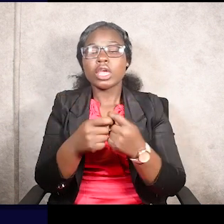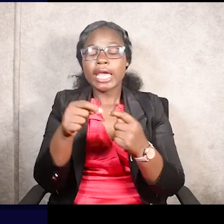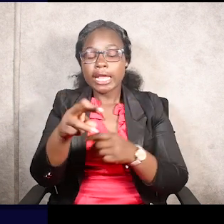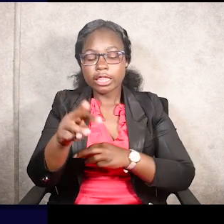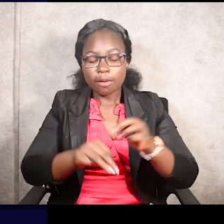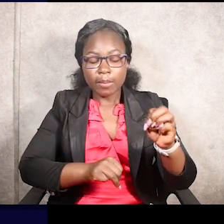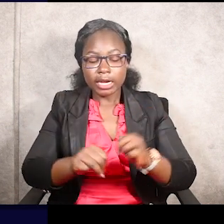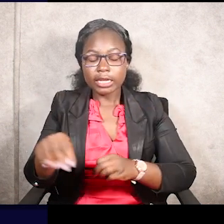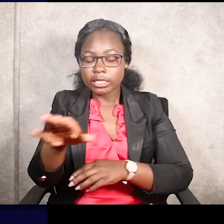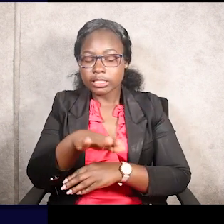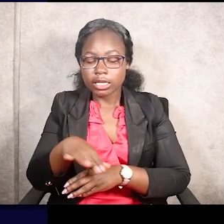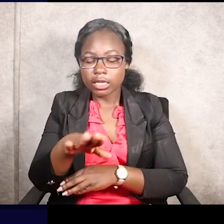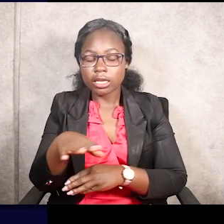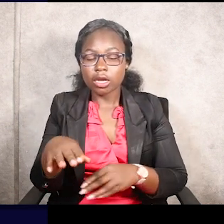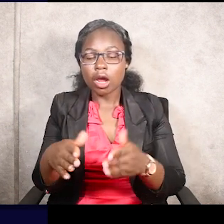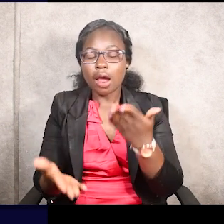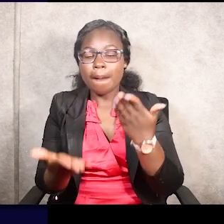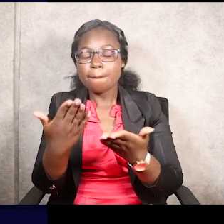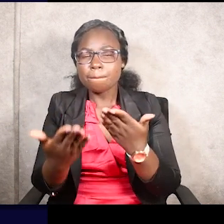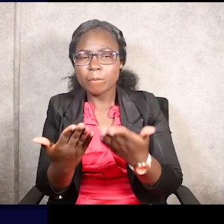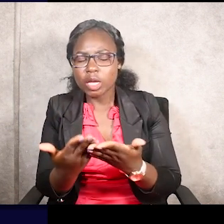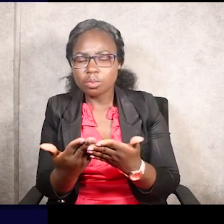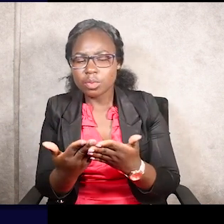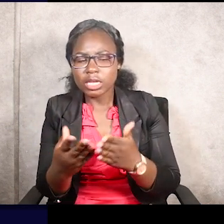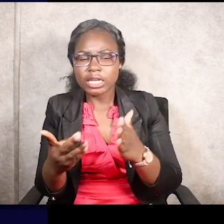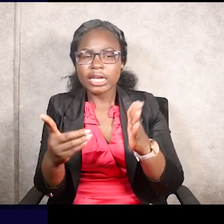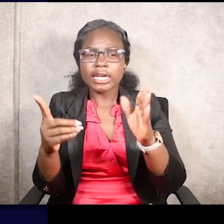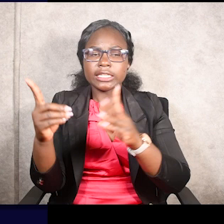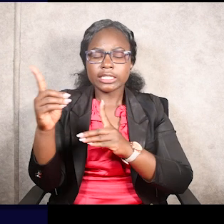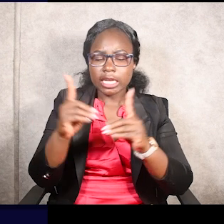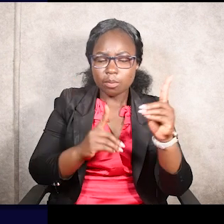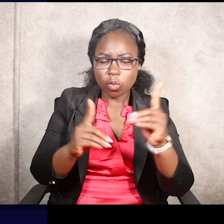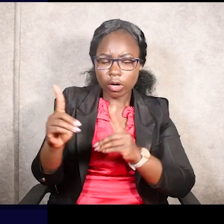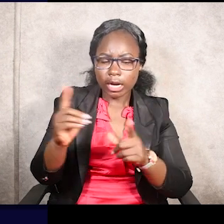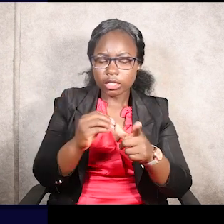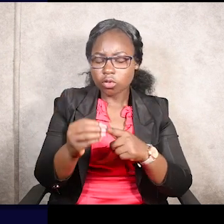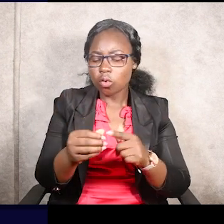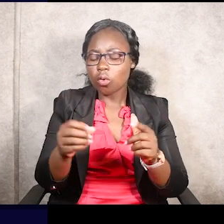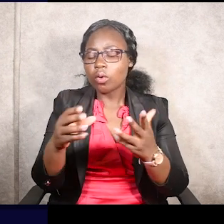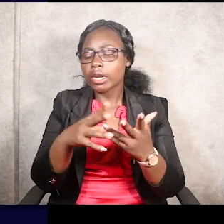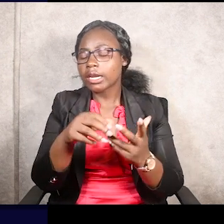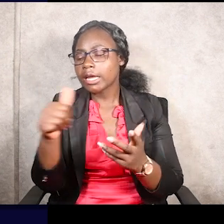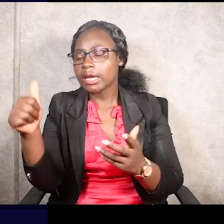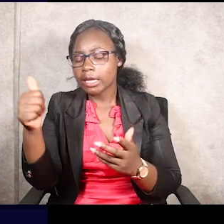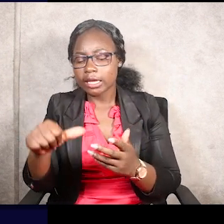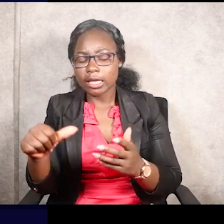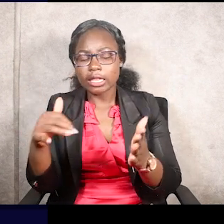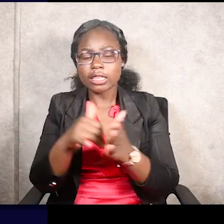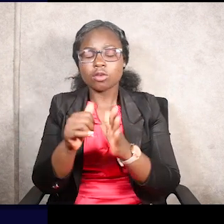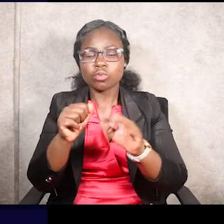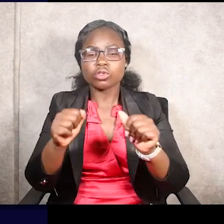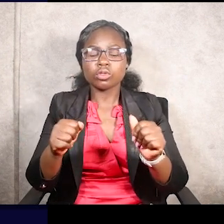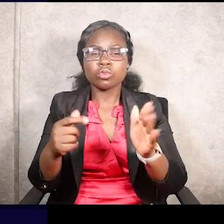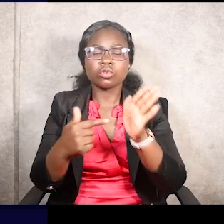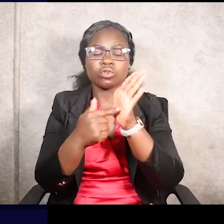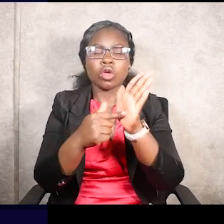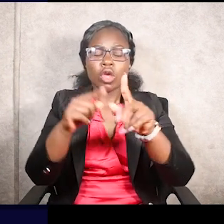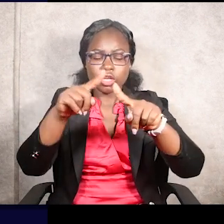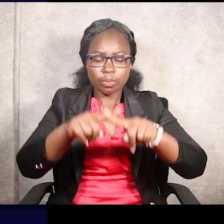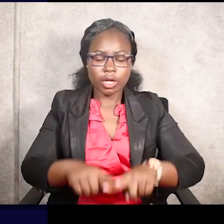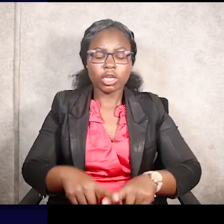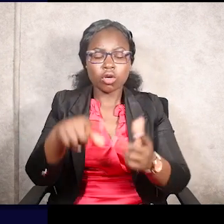management setting, and those could either be autocratic, democratic, or any others that would be deemed appropriate depending